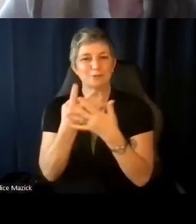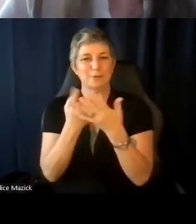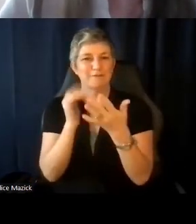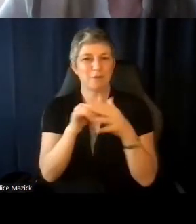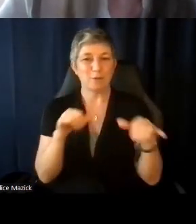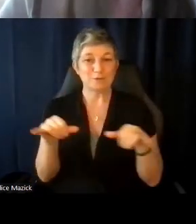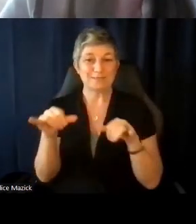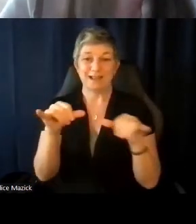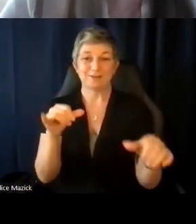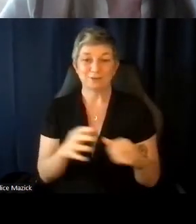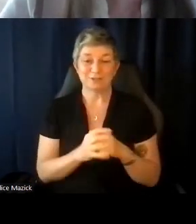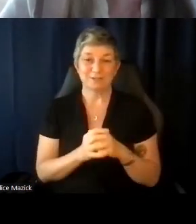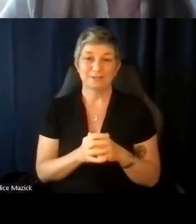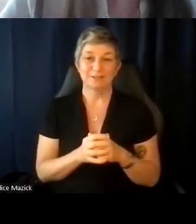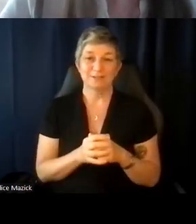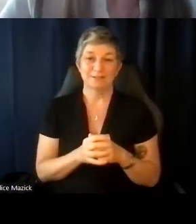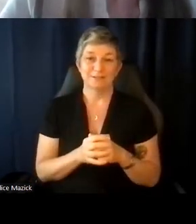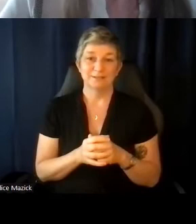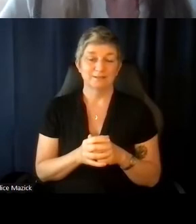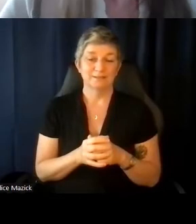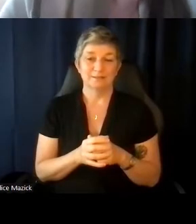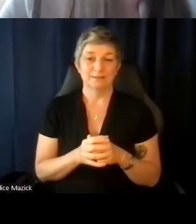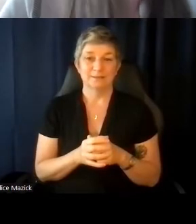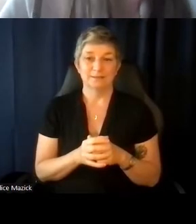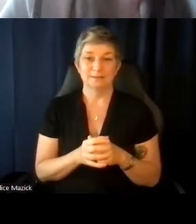can have